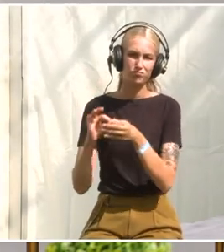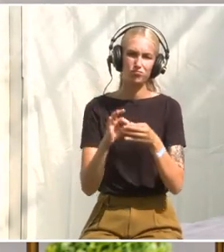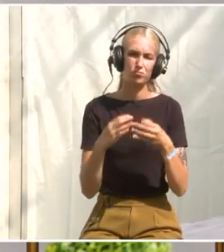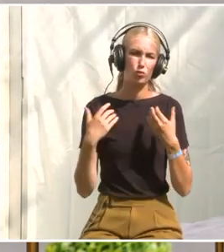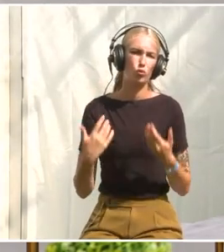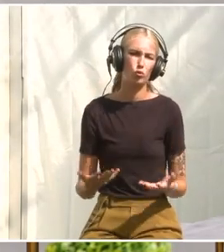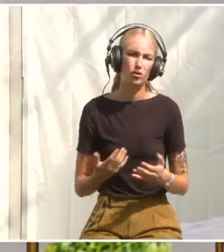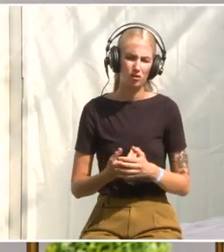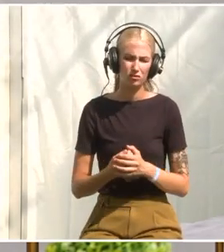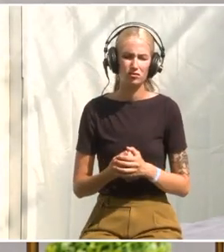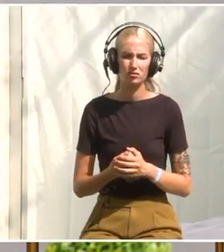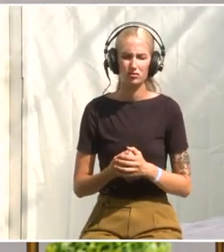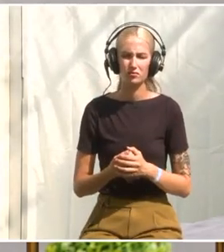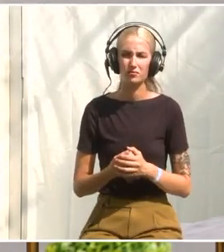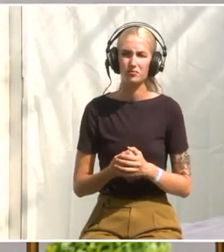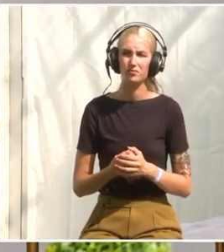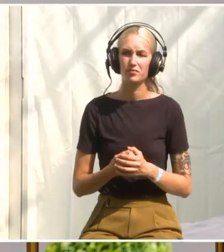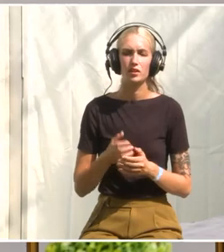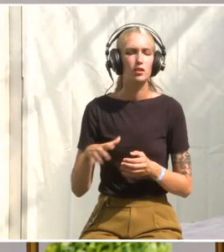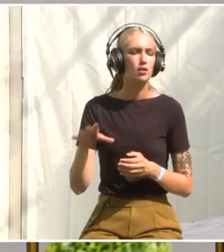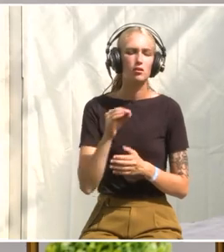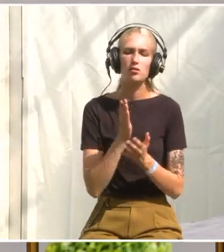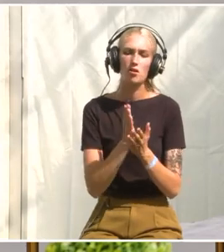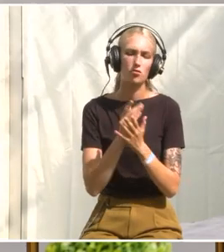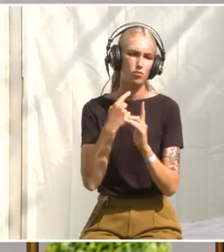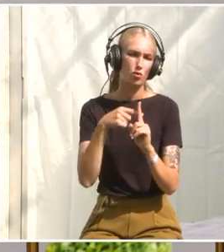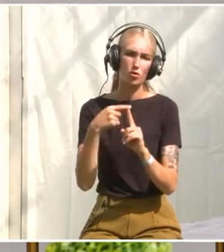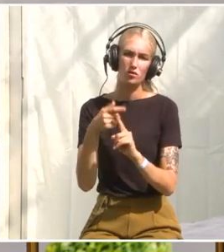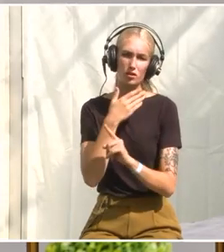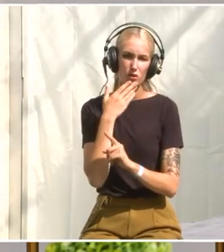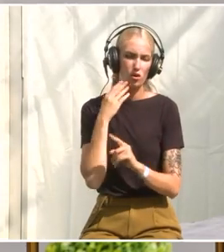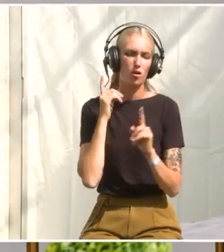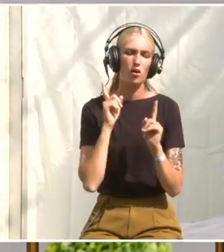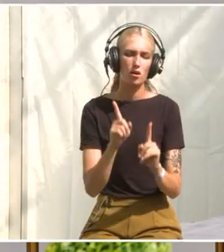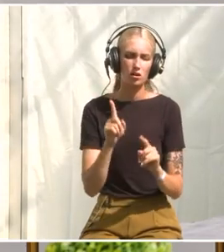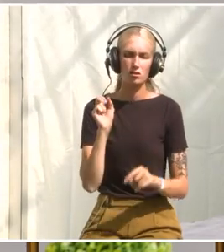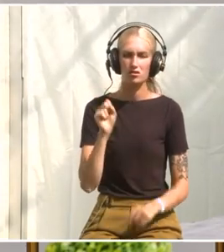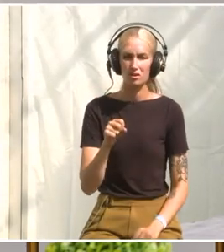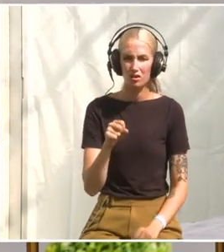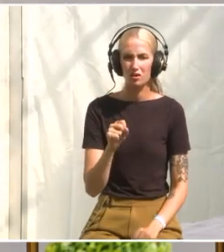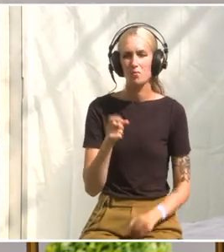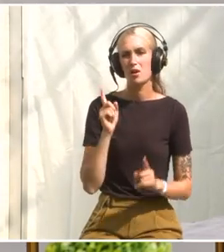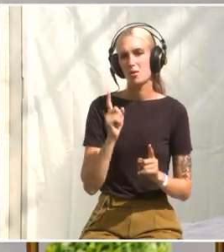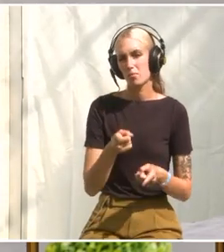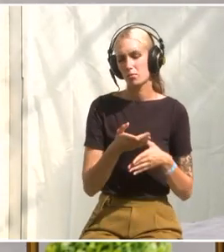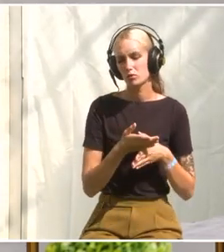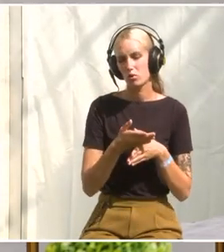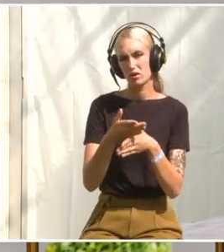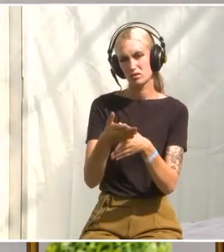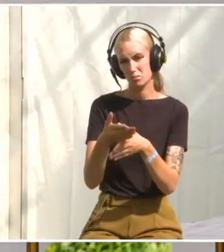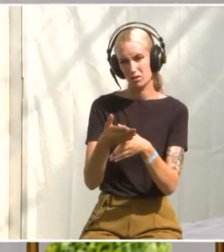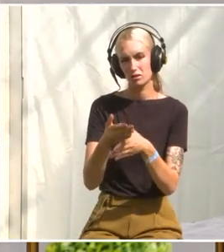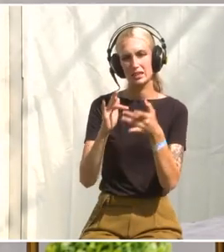things what are not maybe so positive thing. But yes, this I think we have to support, of course, this